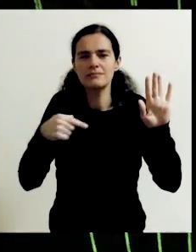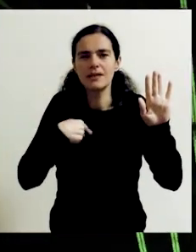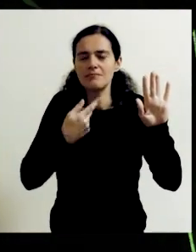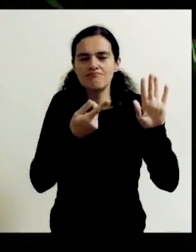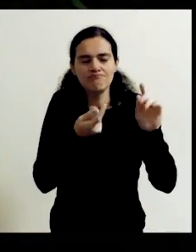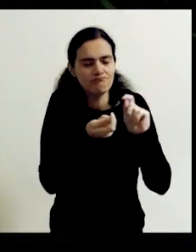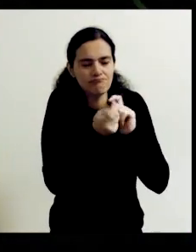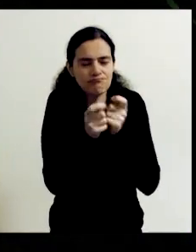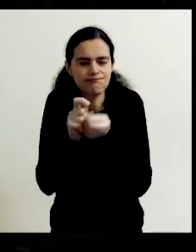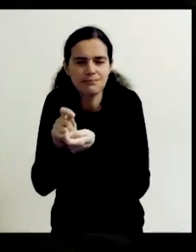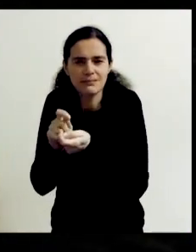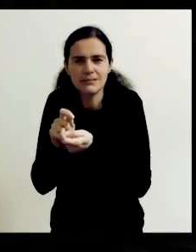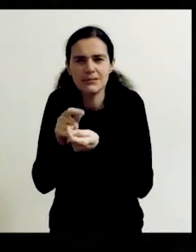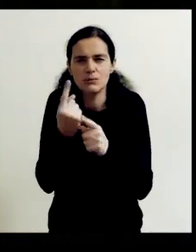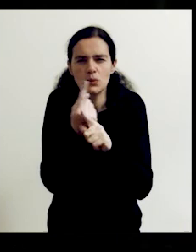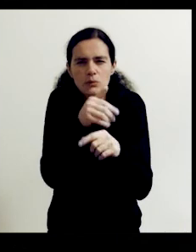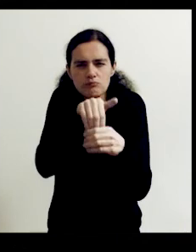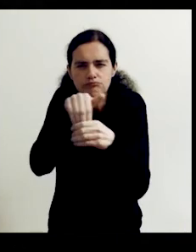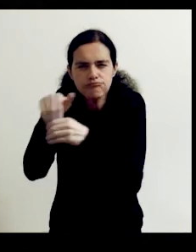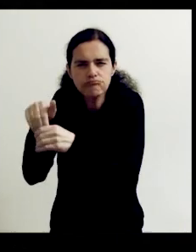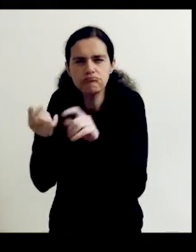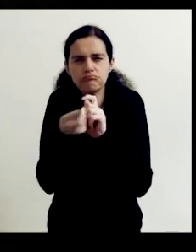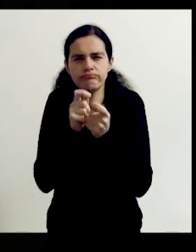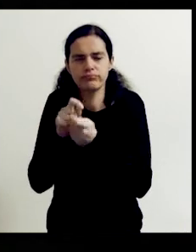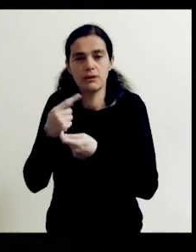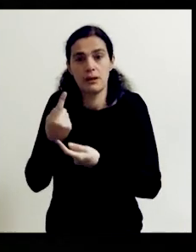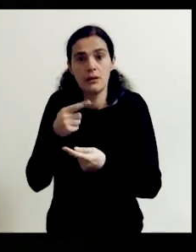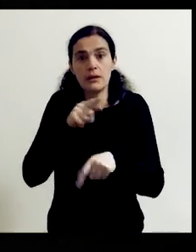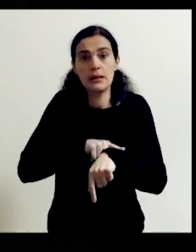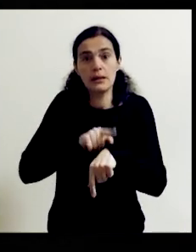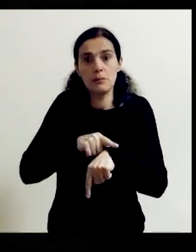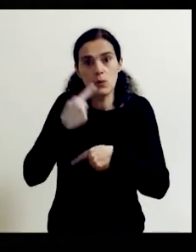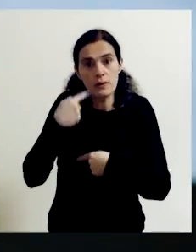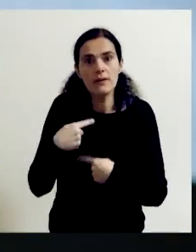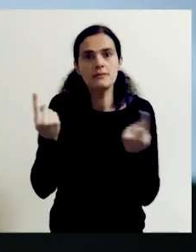exhibition, this transformative element, this